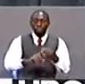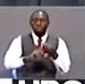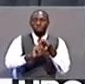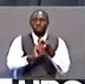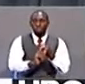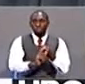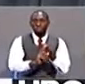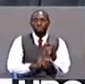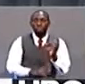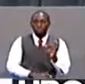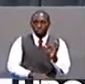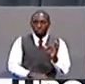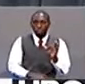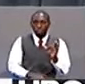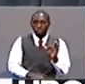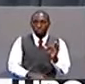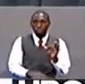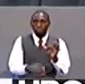issue